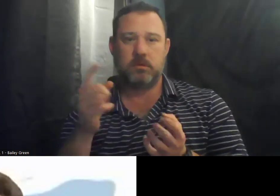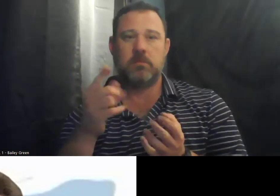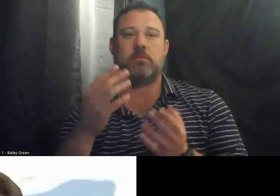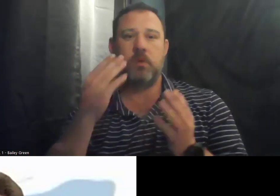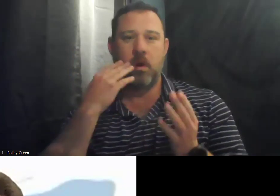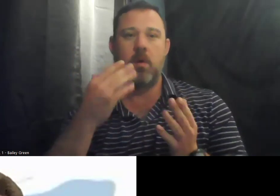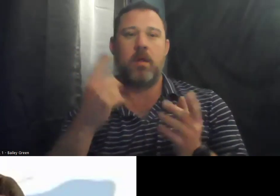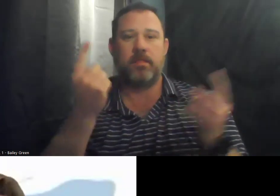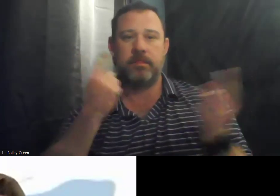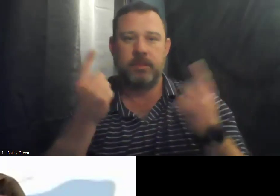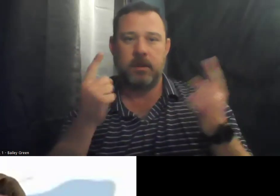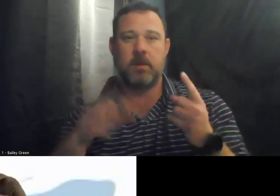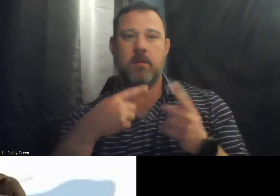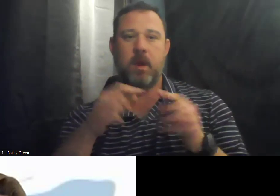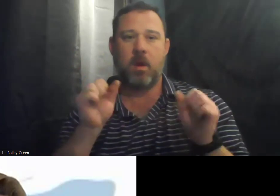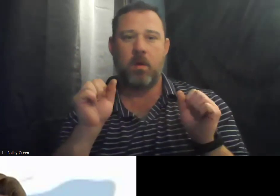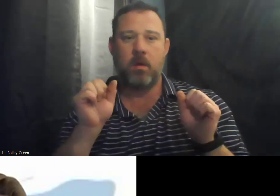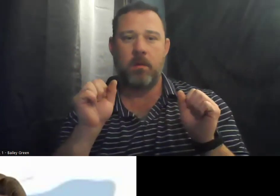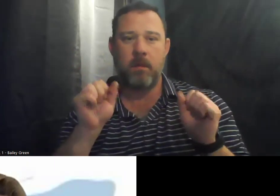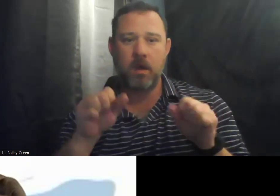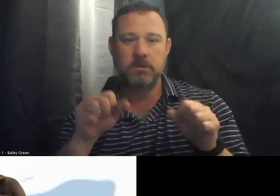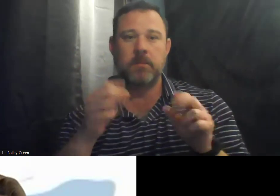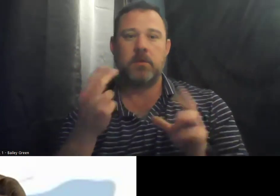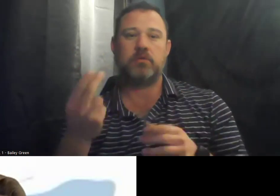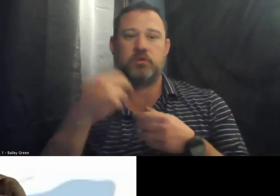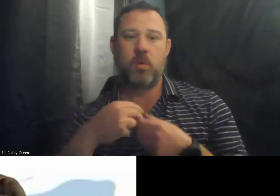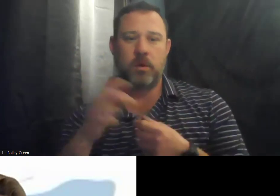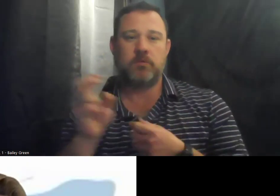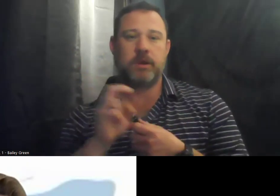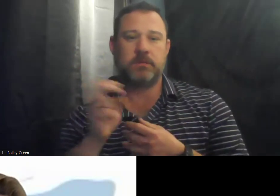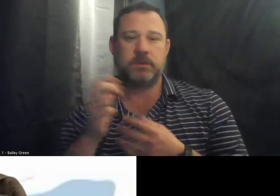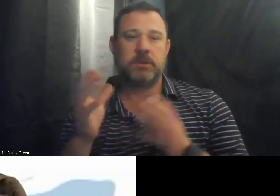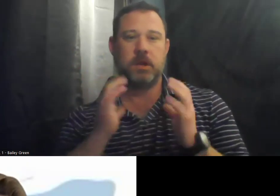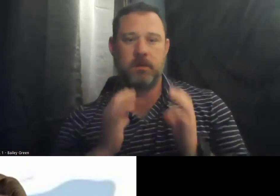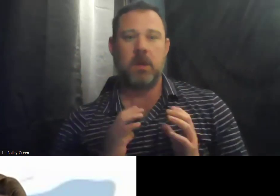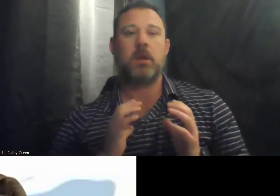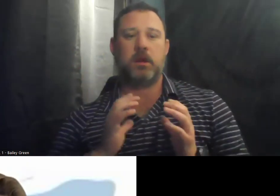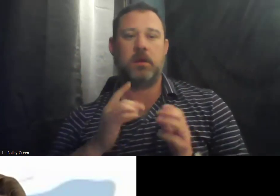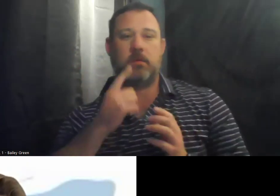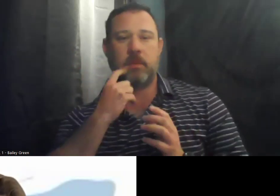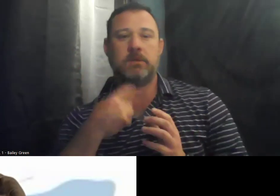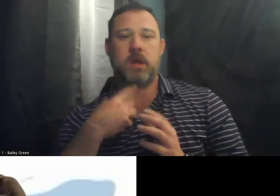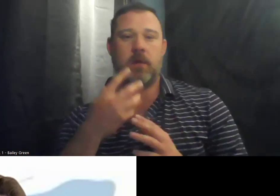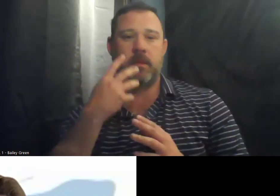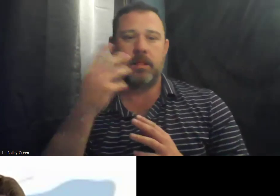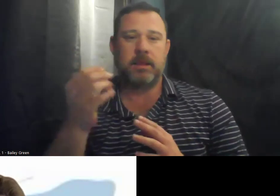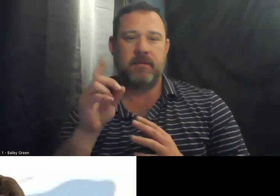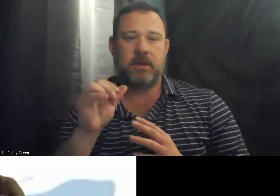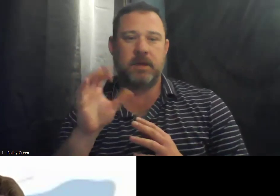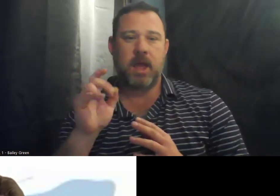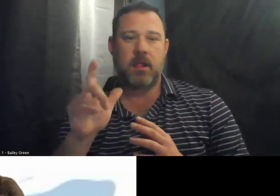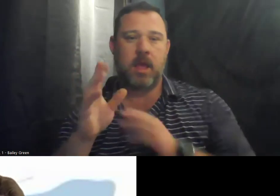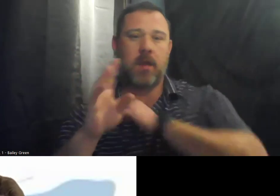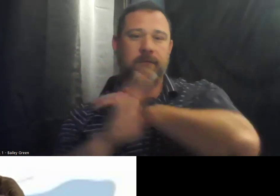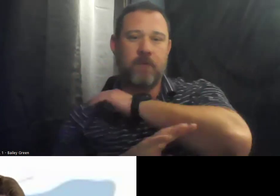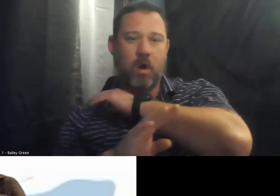be thinking about possibly joining the transportation subcommittee, because I'm leaving the DACLAC this fall.